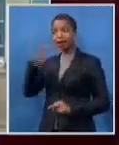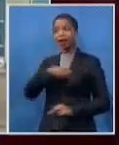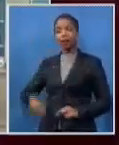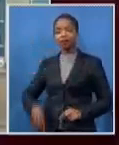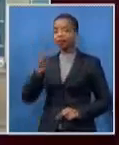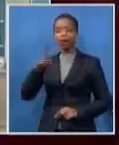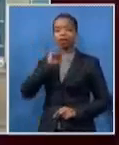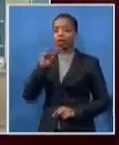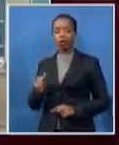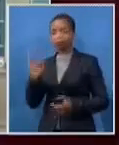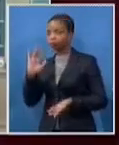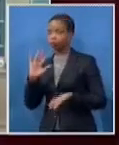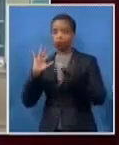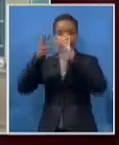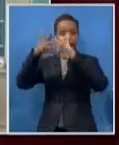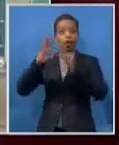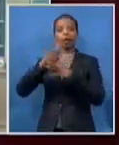you mean?